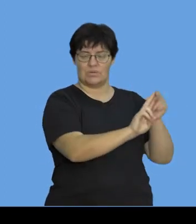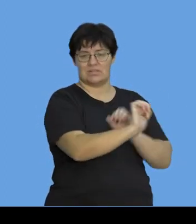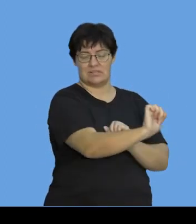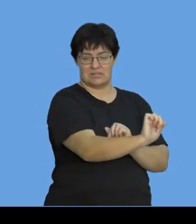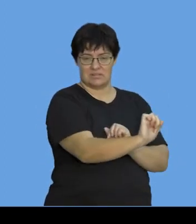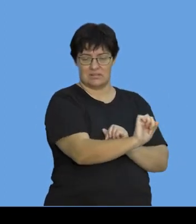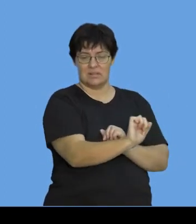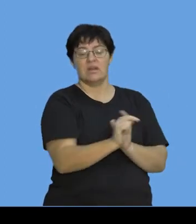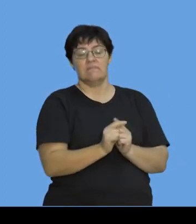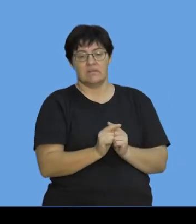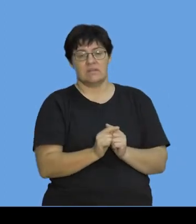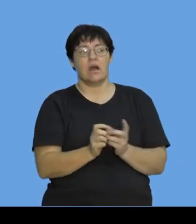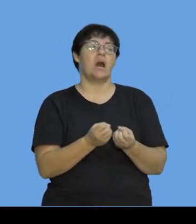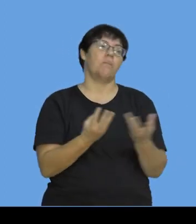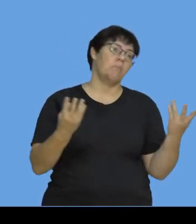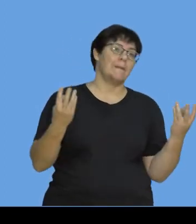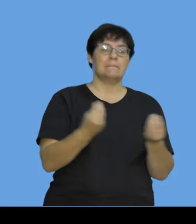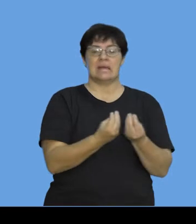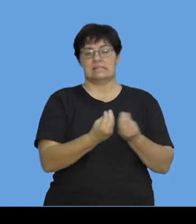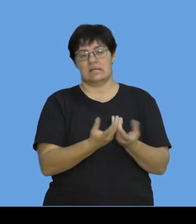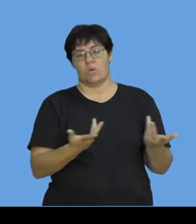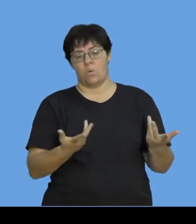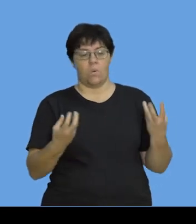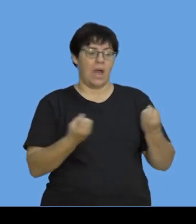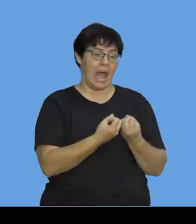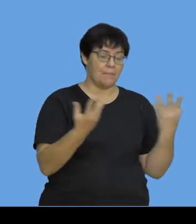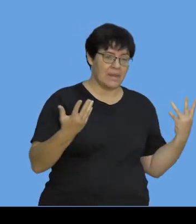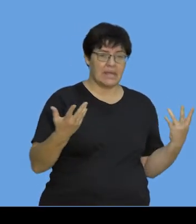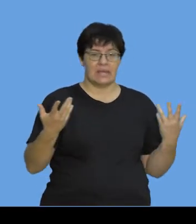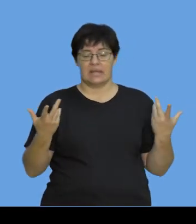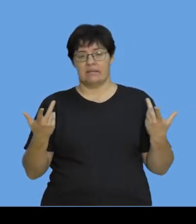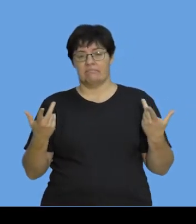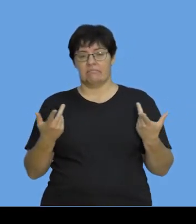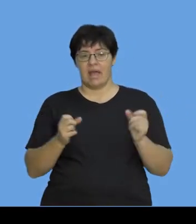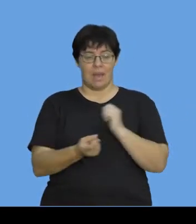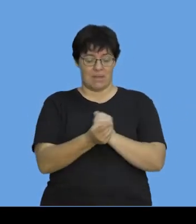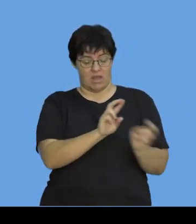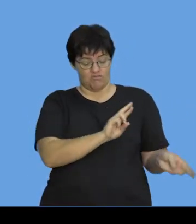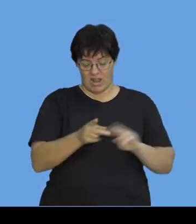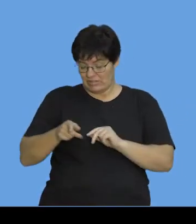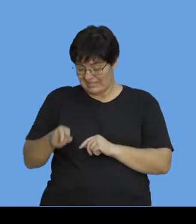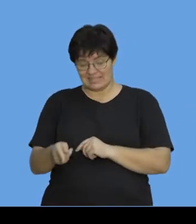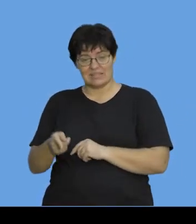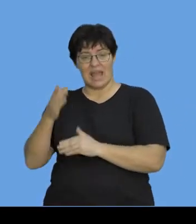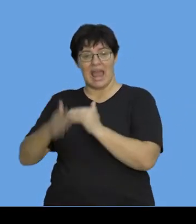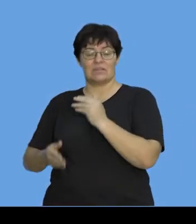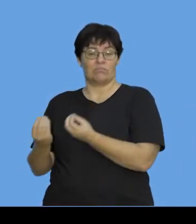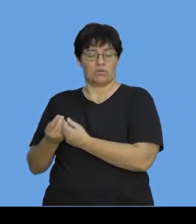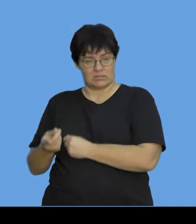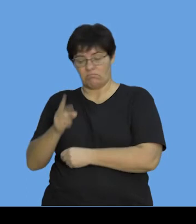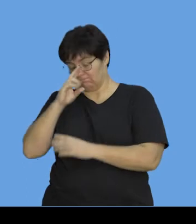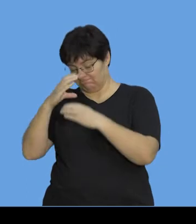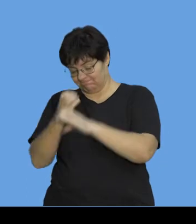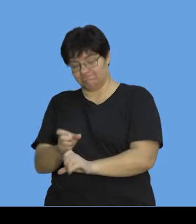we talk quantity of a matter or quantity of a substance in a chemical reaction, we shall draw attention to the